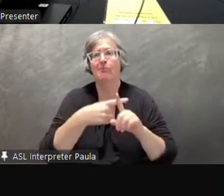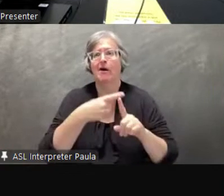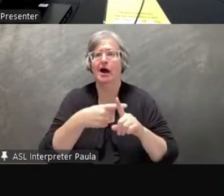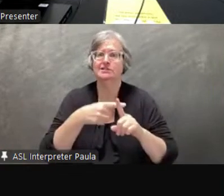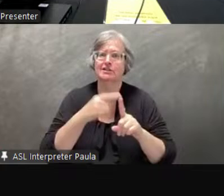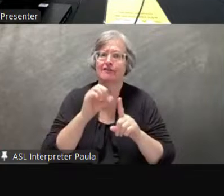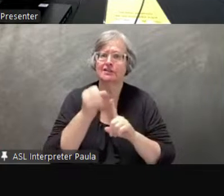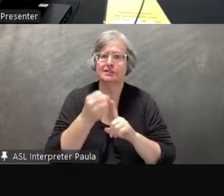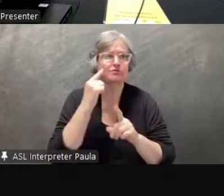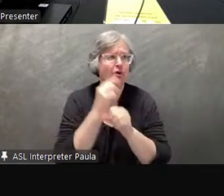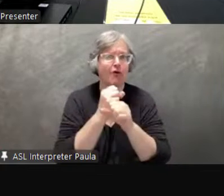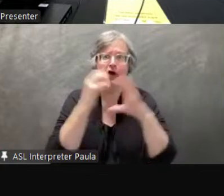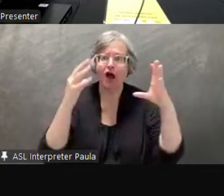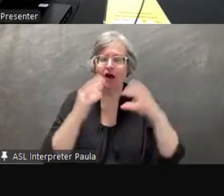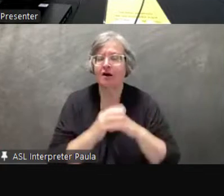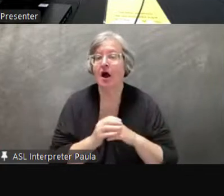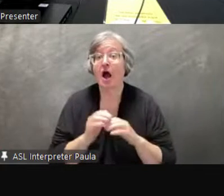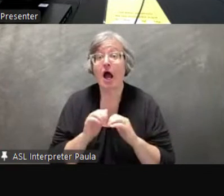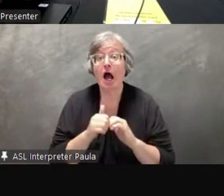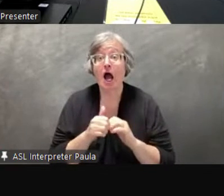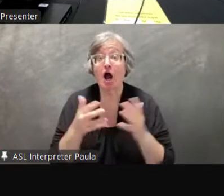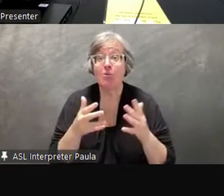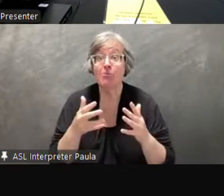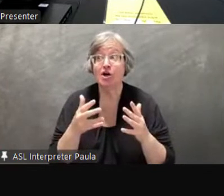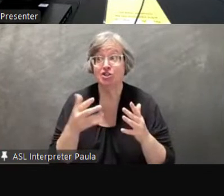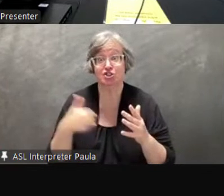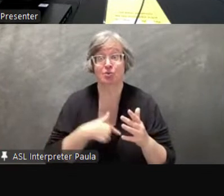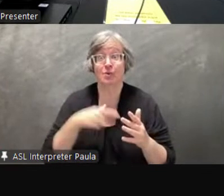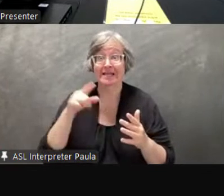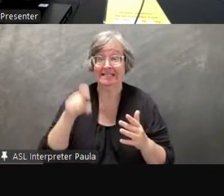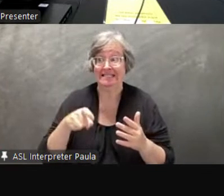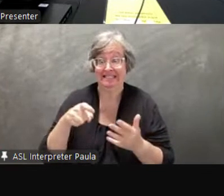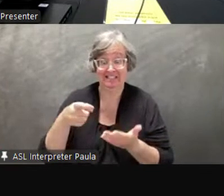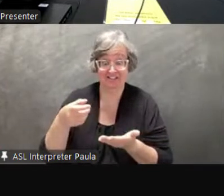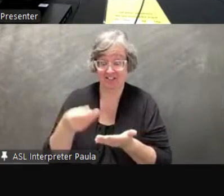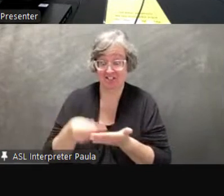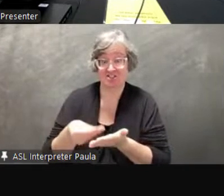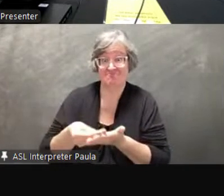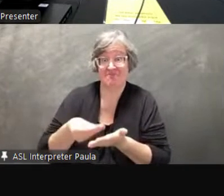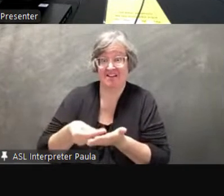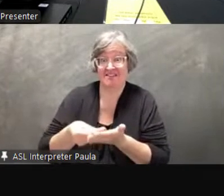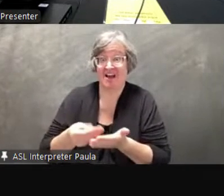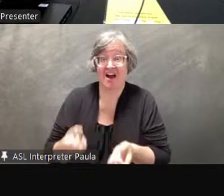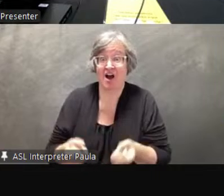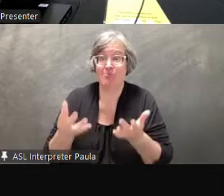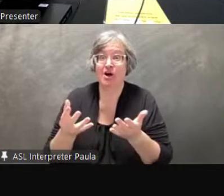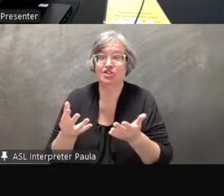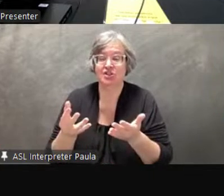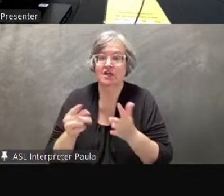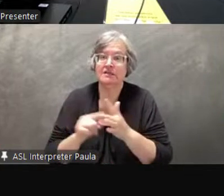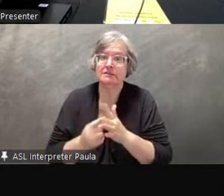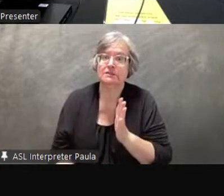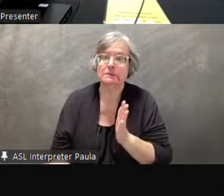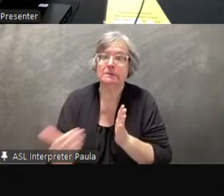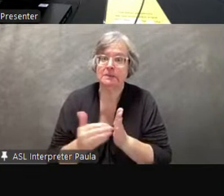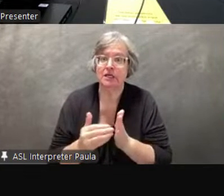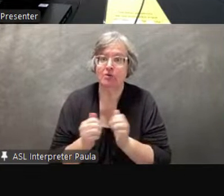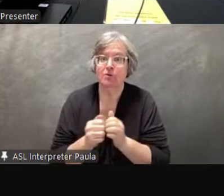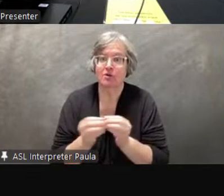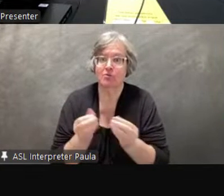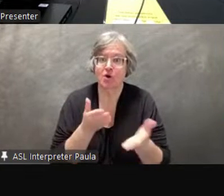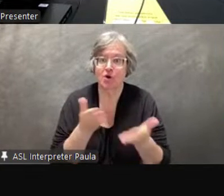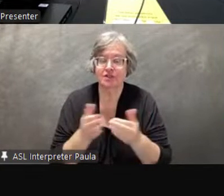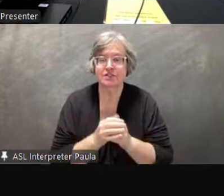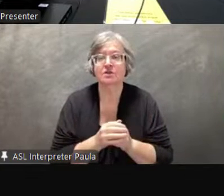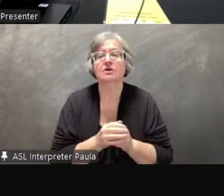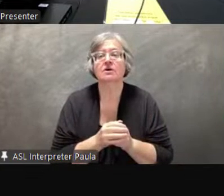would be how much do we need to bring this back, right? And what would be the cost first of doing like the basic justice that we